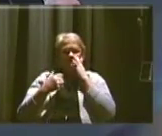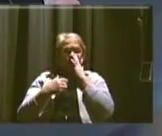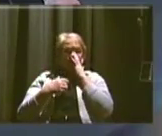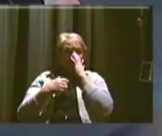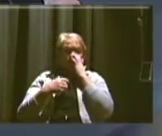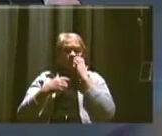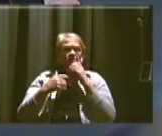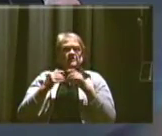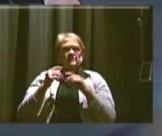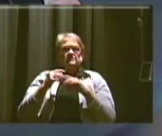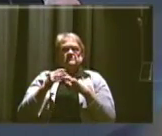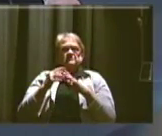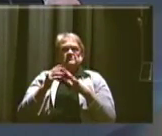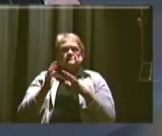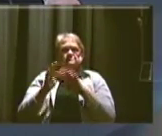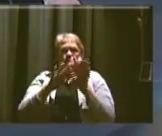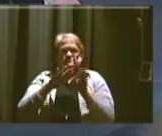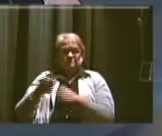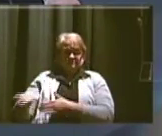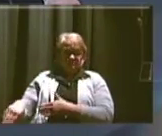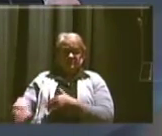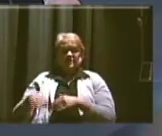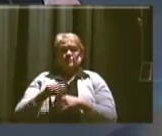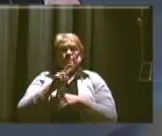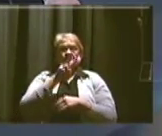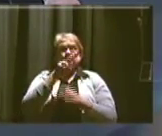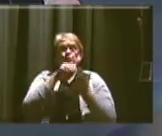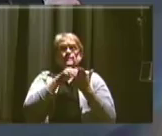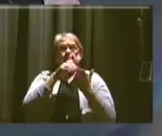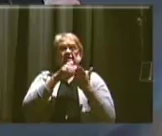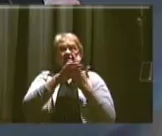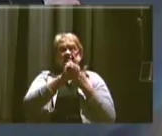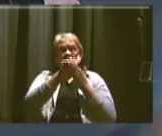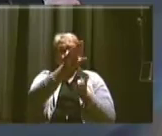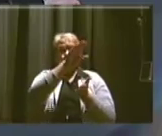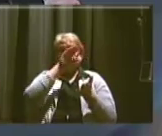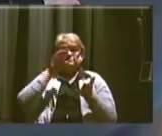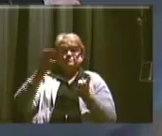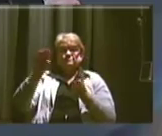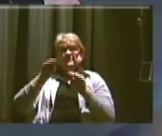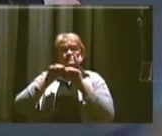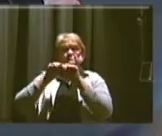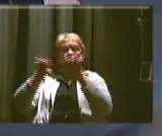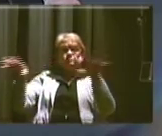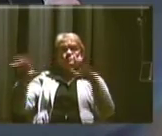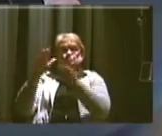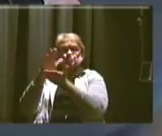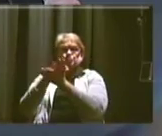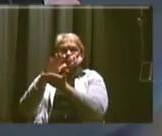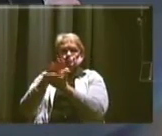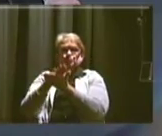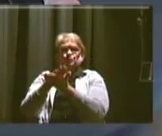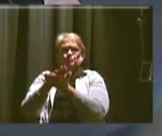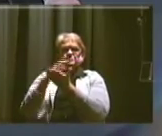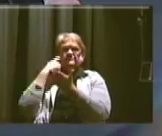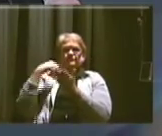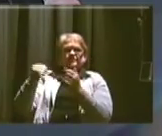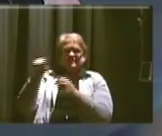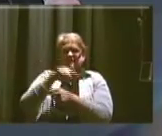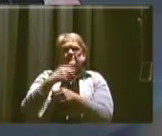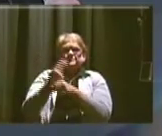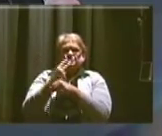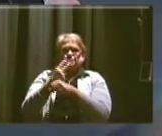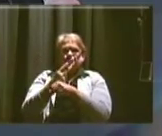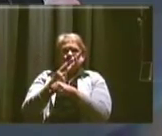Outside of that, we take $2 million right off the top, and we then divide that out to schools for them to use an